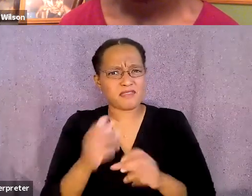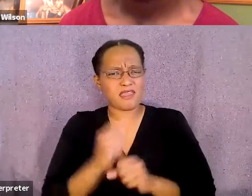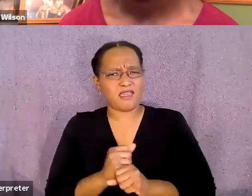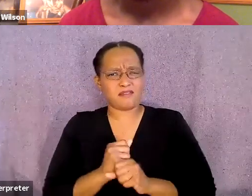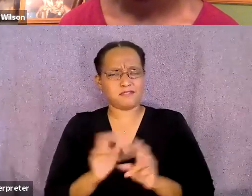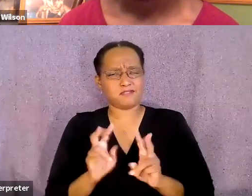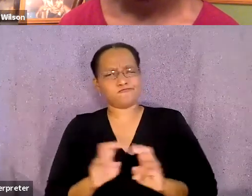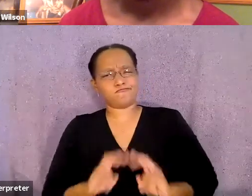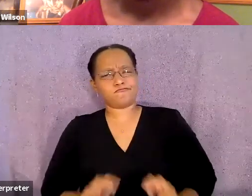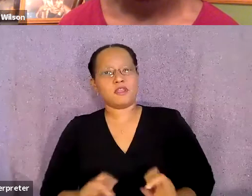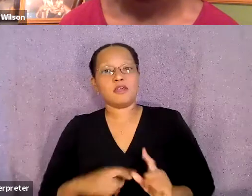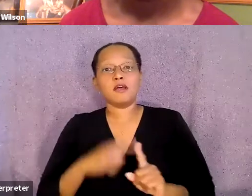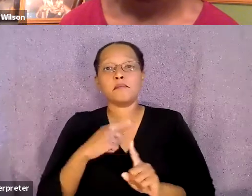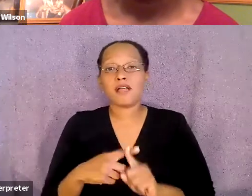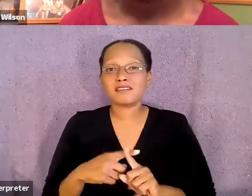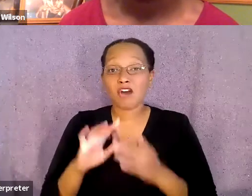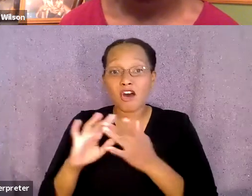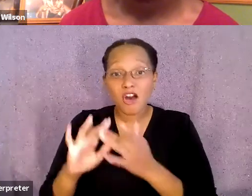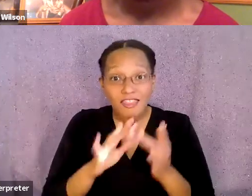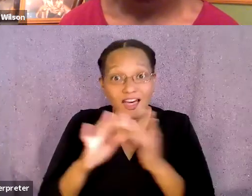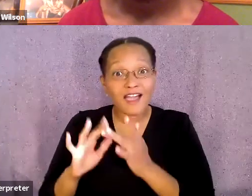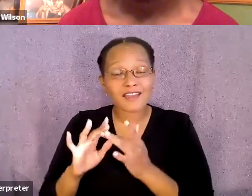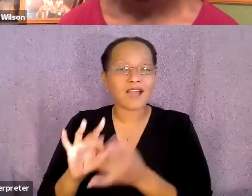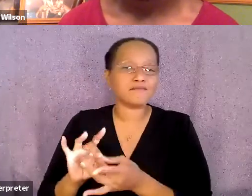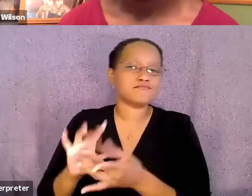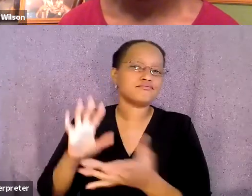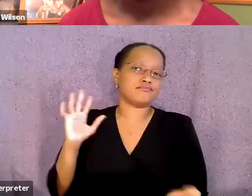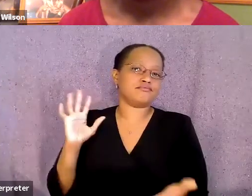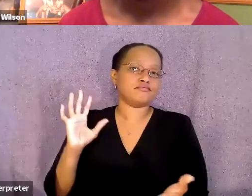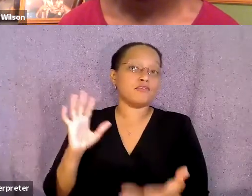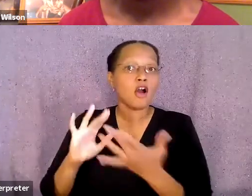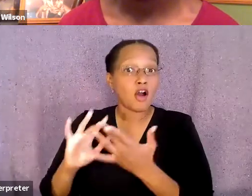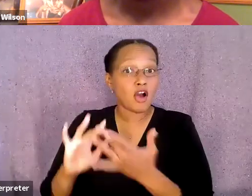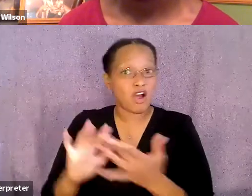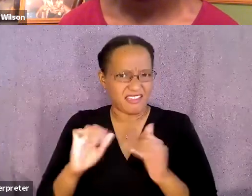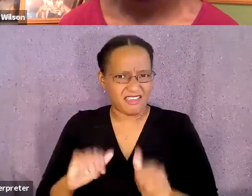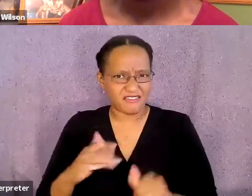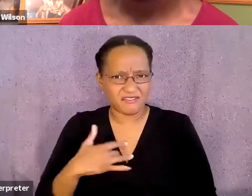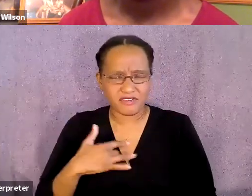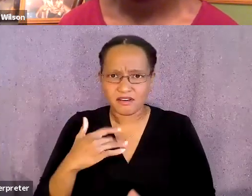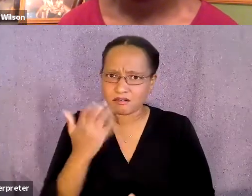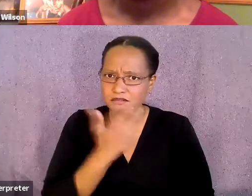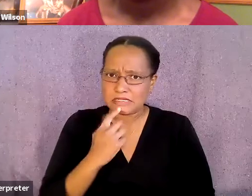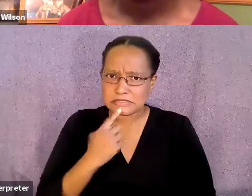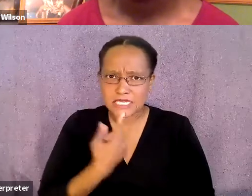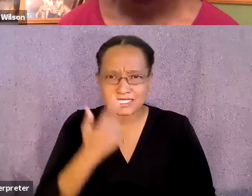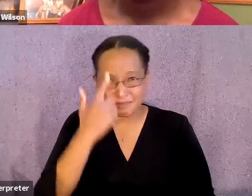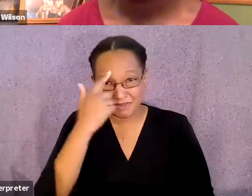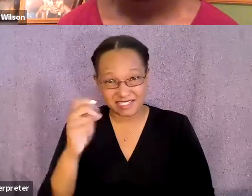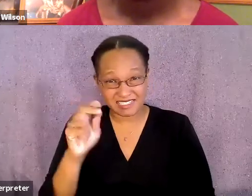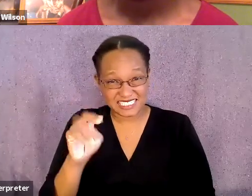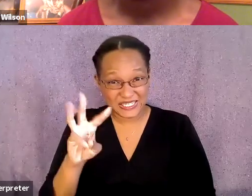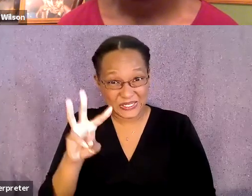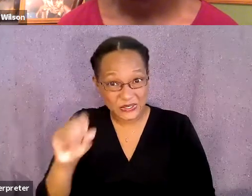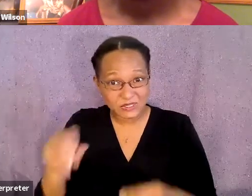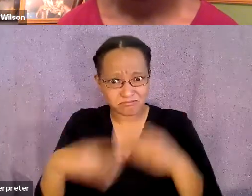And also unplugging from online, since online can be very intense, depends on the news cycle. I think we kind of been feeling that over the past few weeks. I think